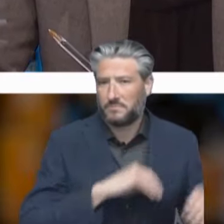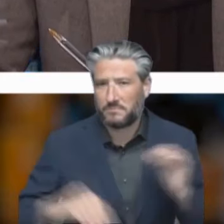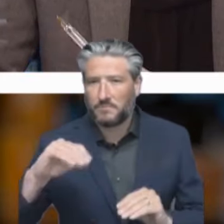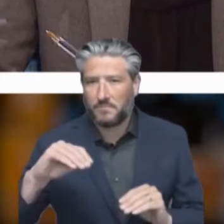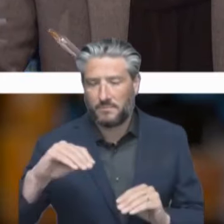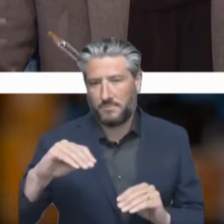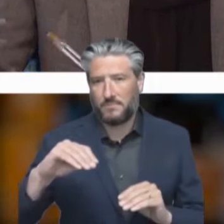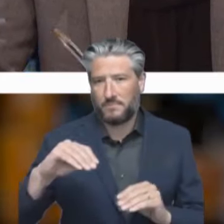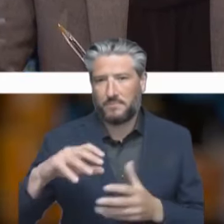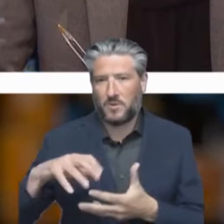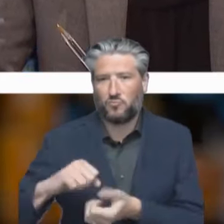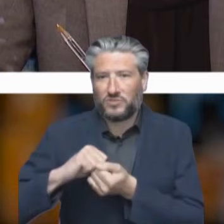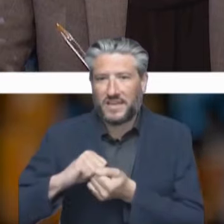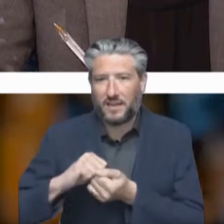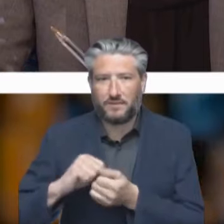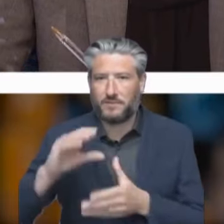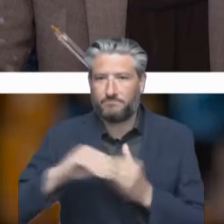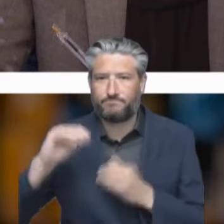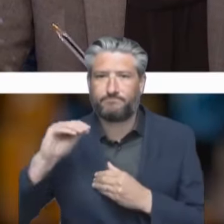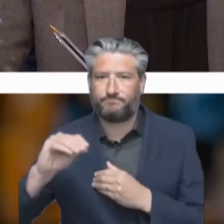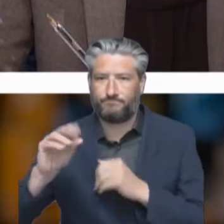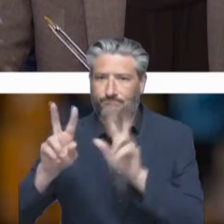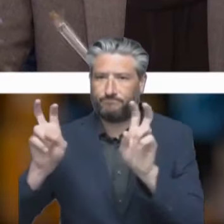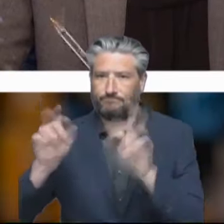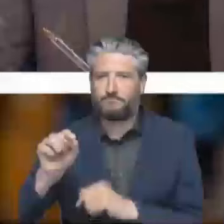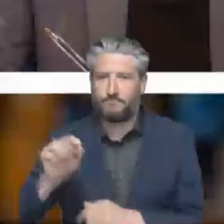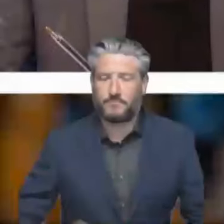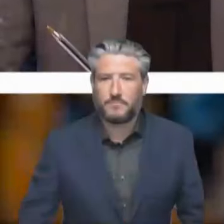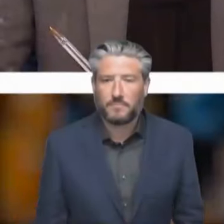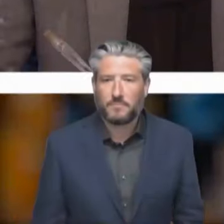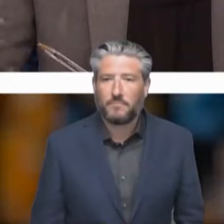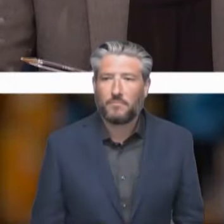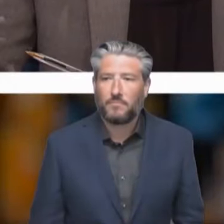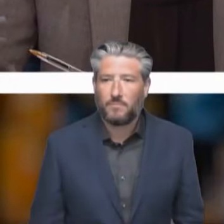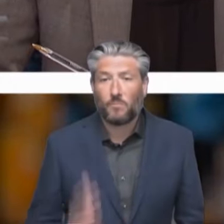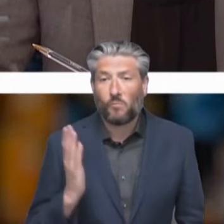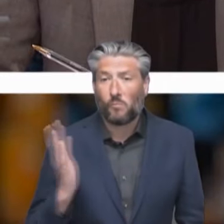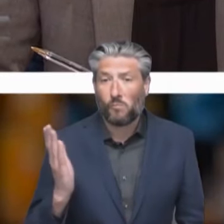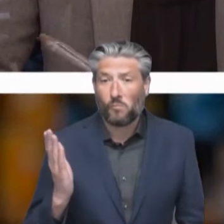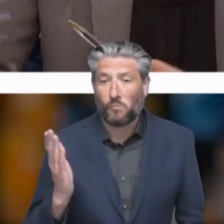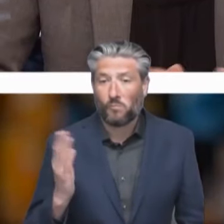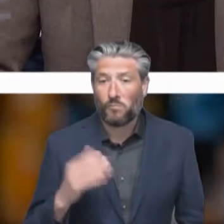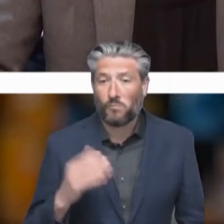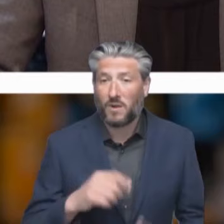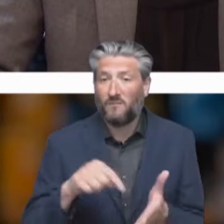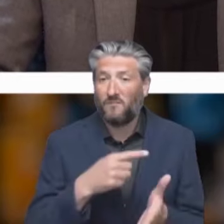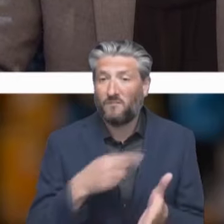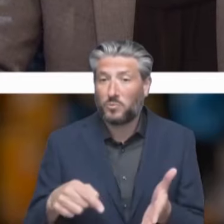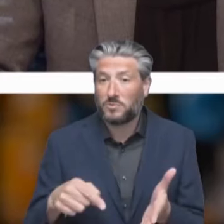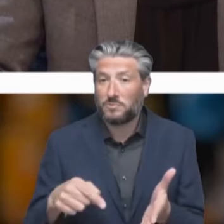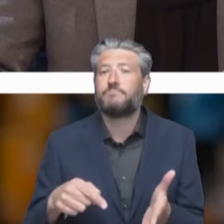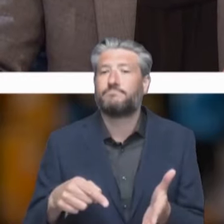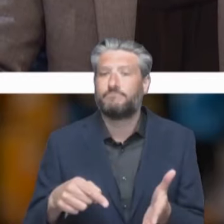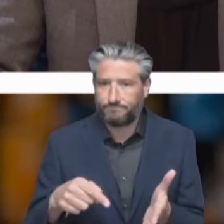item. The resolution received 99.82% of favorable votes. It is therefore adopted. The fourth